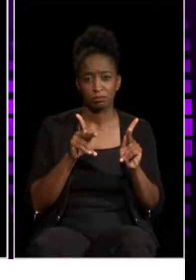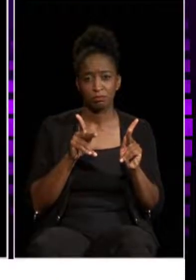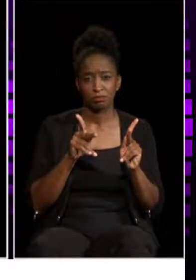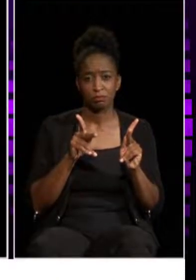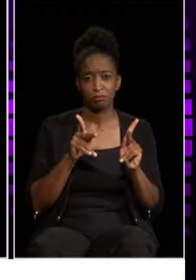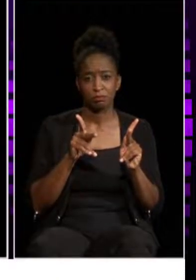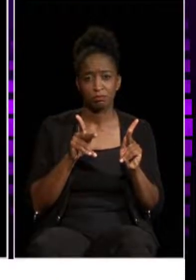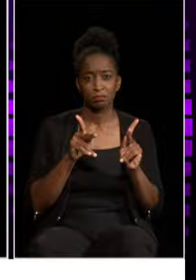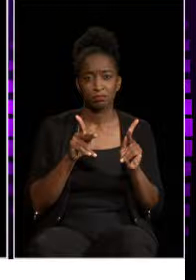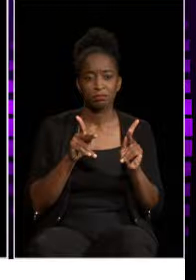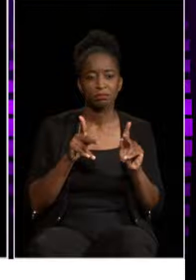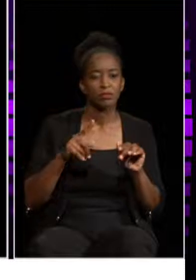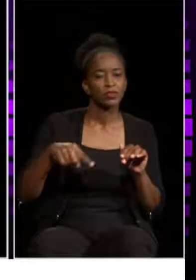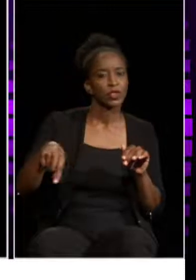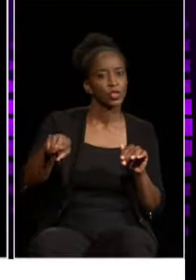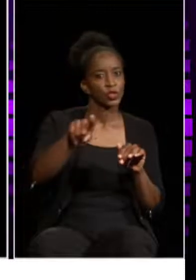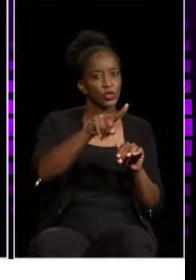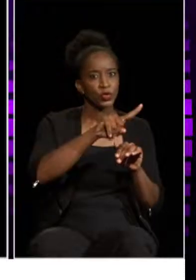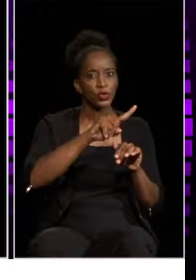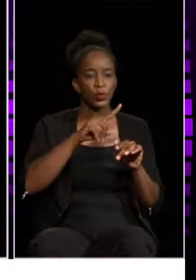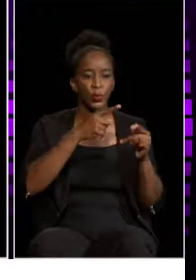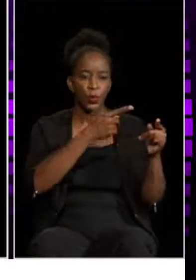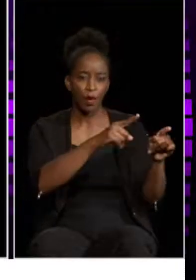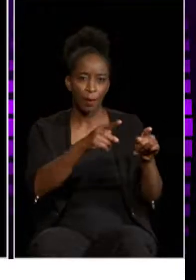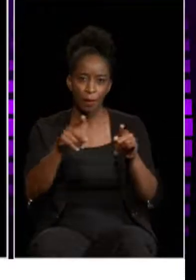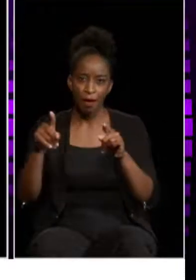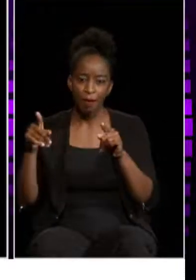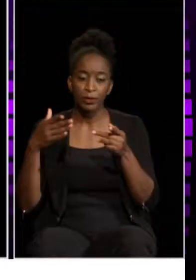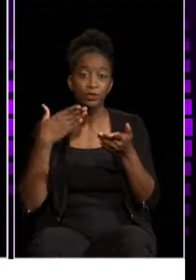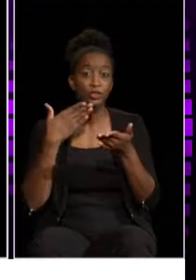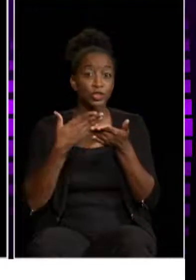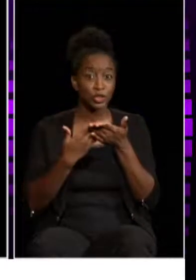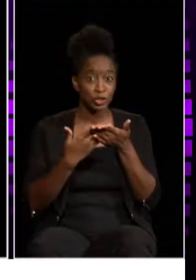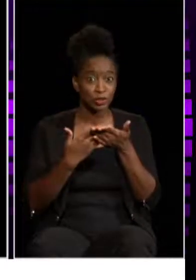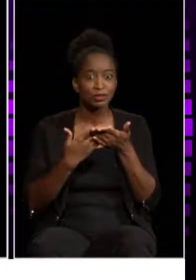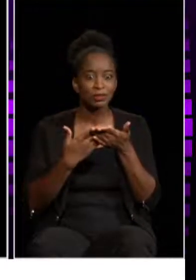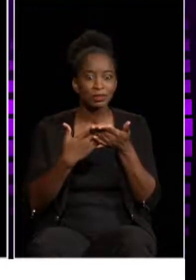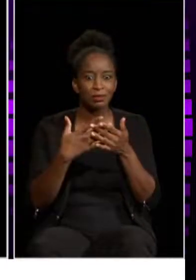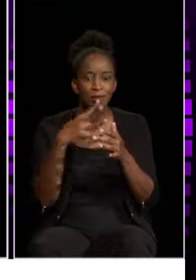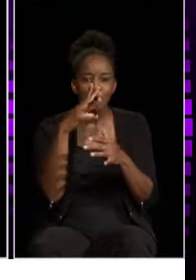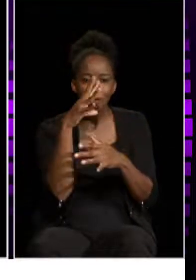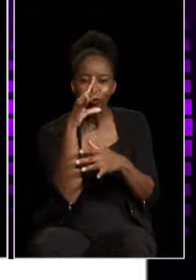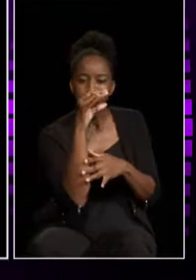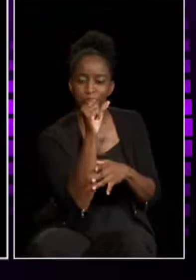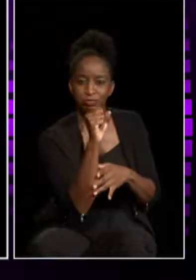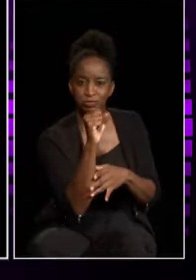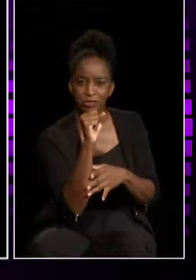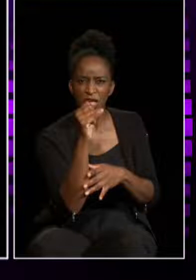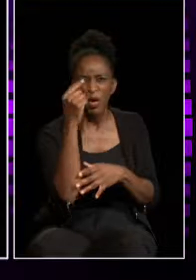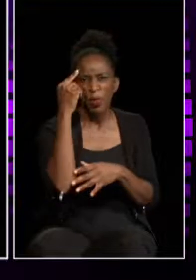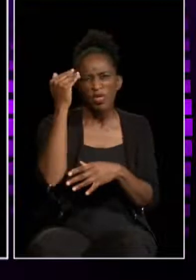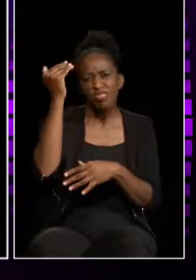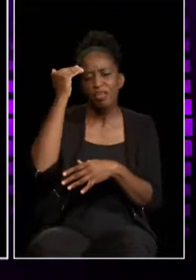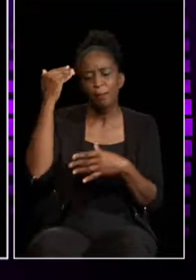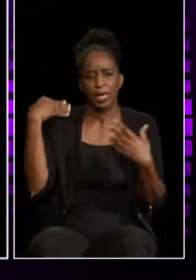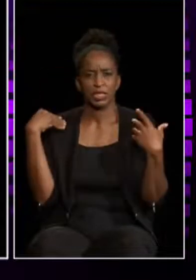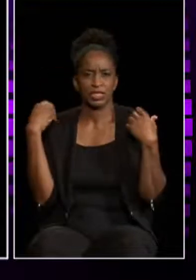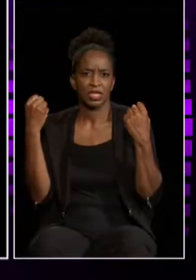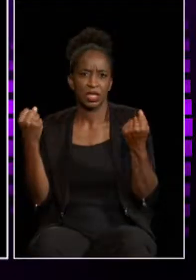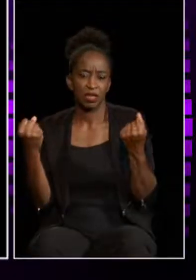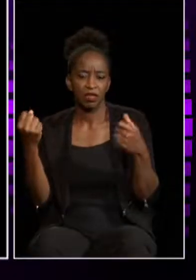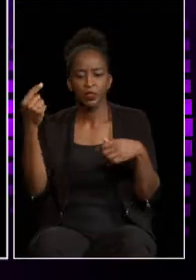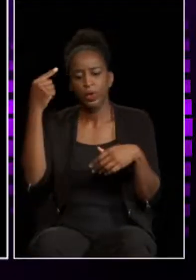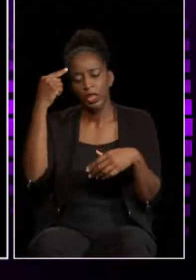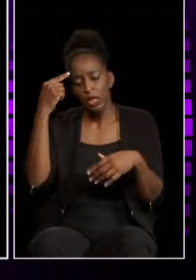good moments as well. When we hear the word mental health, we typically go directly towards the illnesses, the